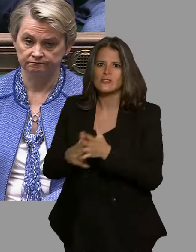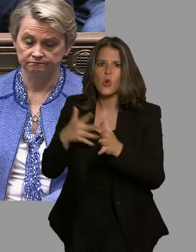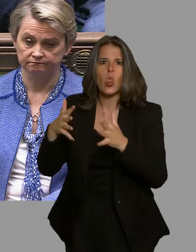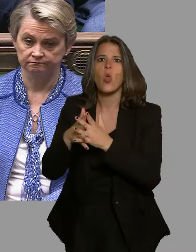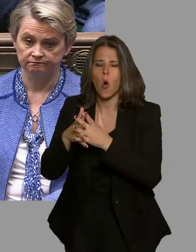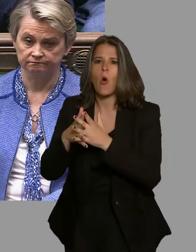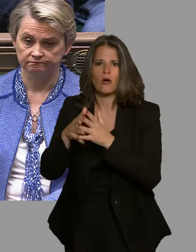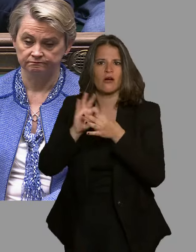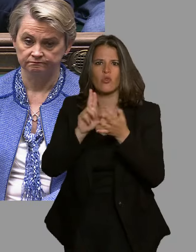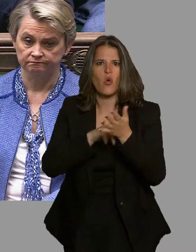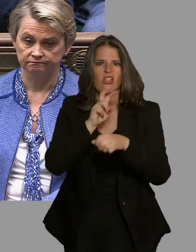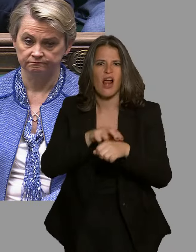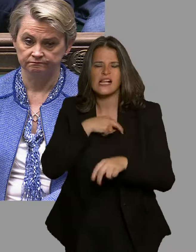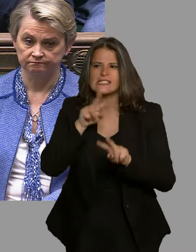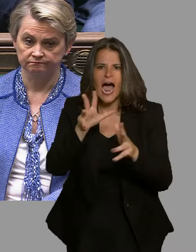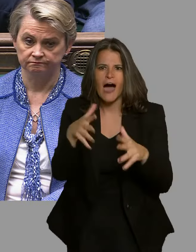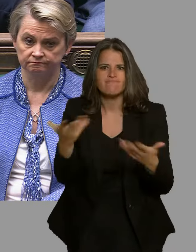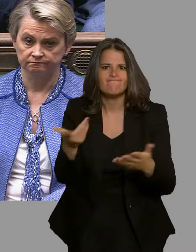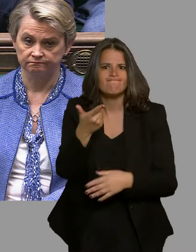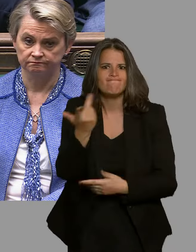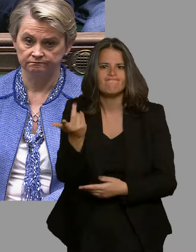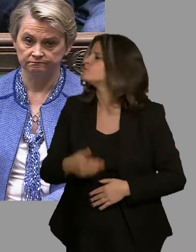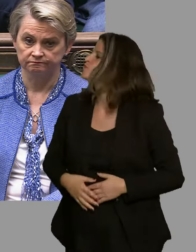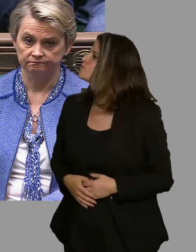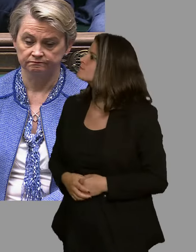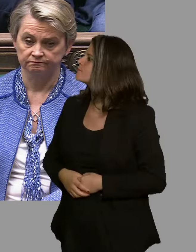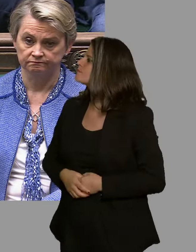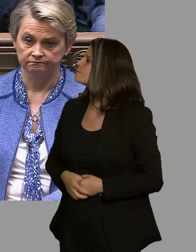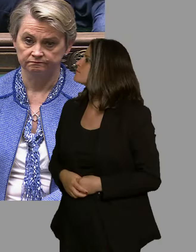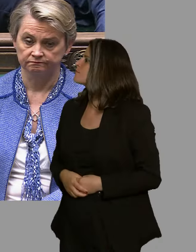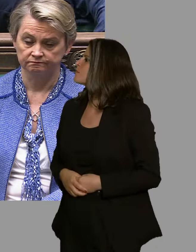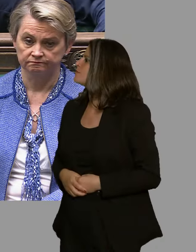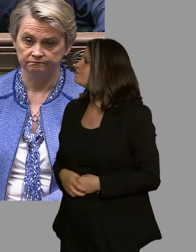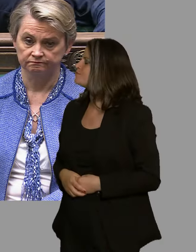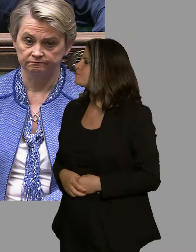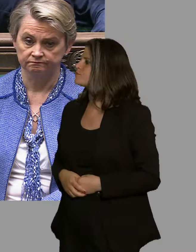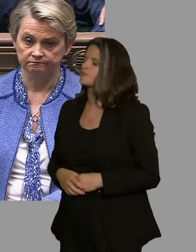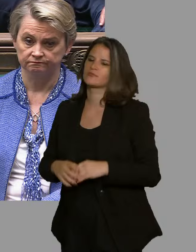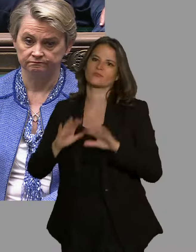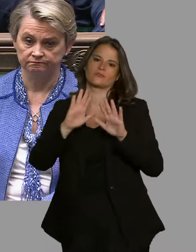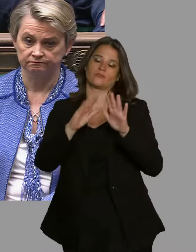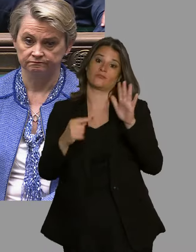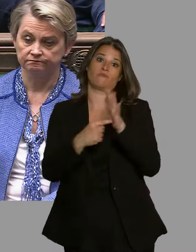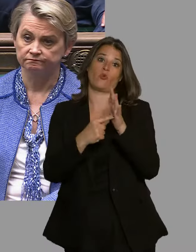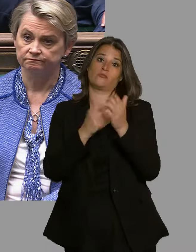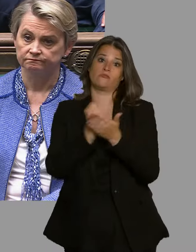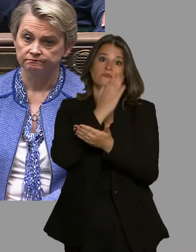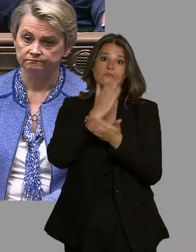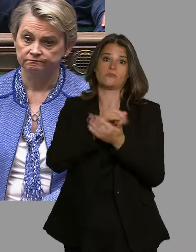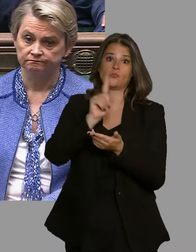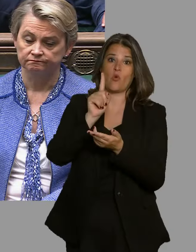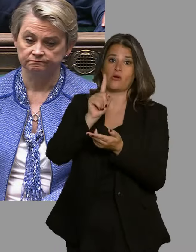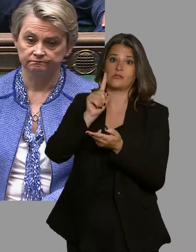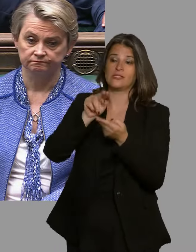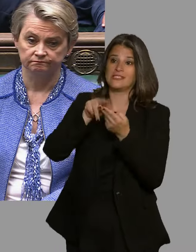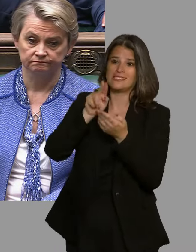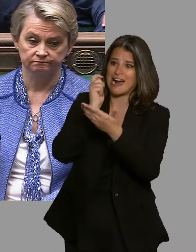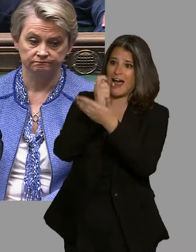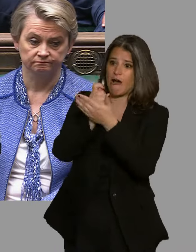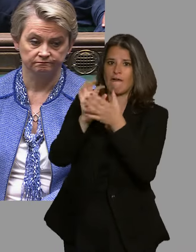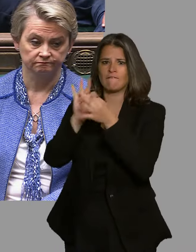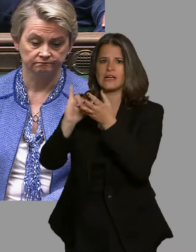the US market or other markets, including the EU markets, for obvious reasons. It is also vital that